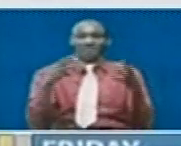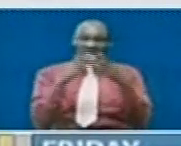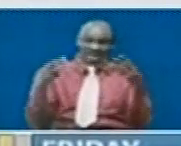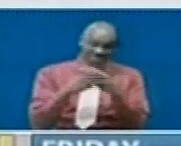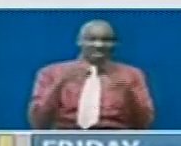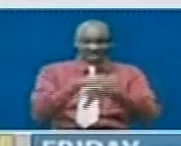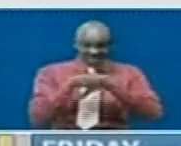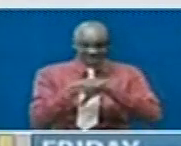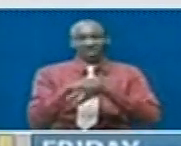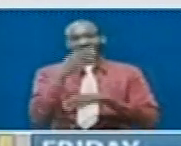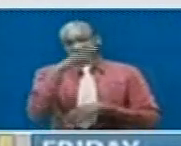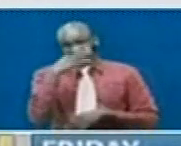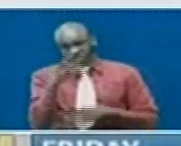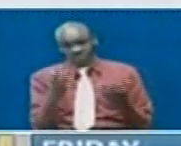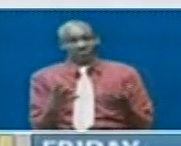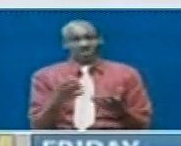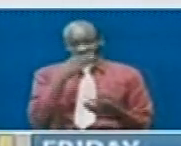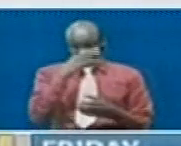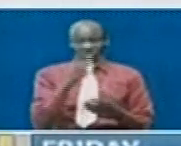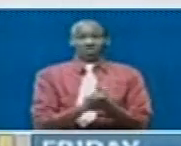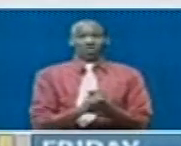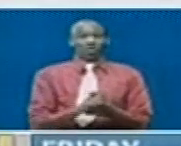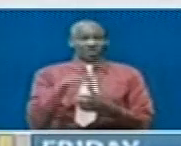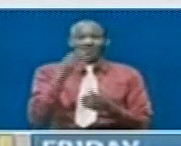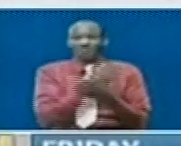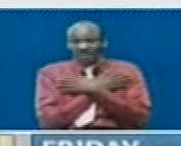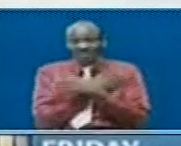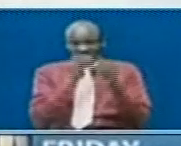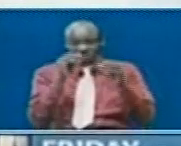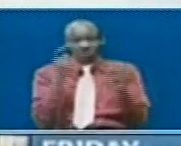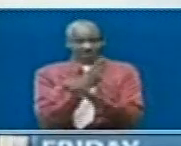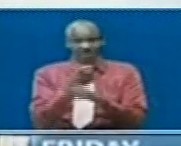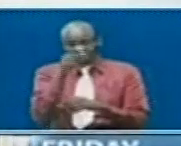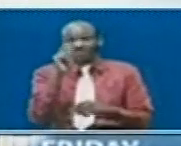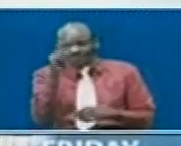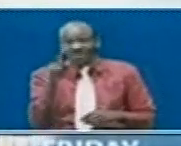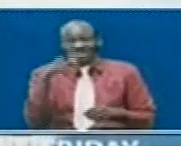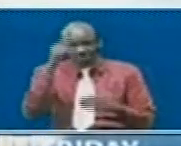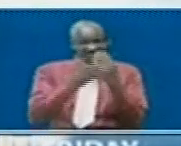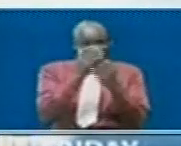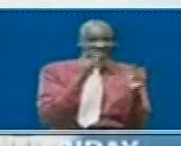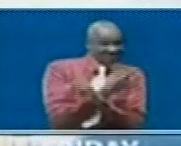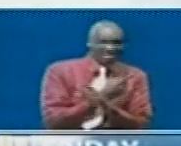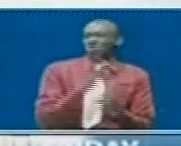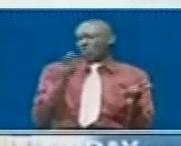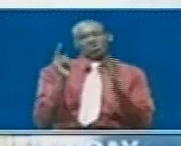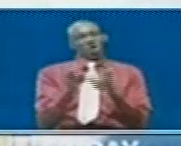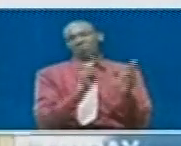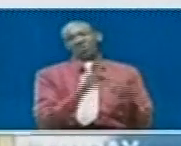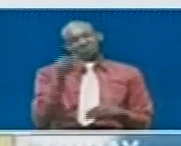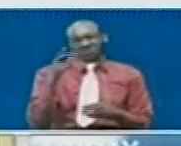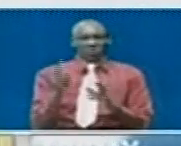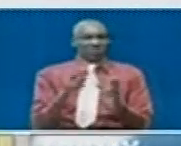English, French. And French as well. Mm-hmm. Do your friends in school treat you different now that you're on TV? No, they don't. It's not something